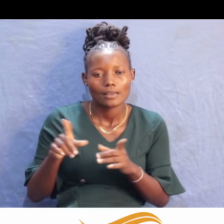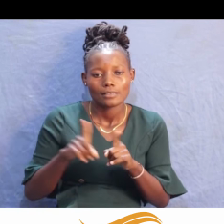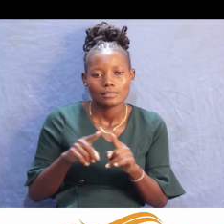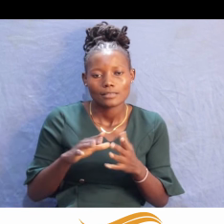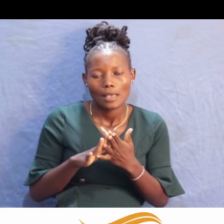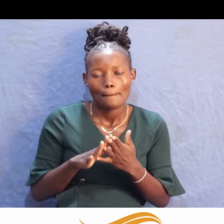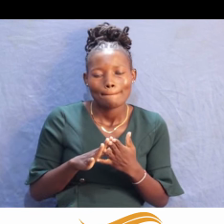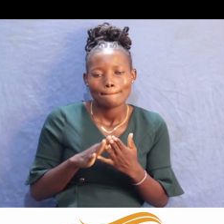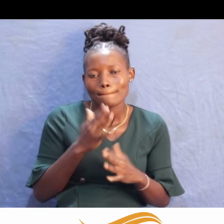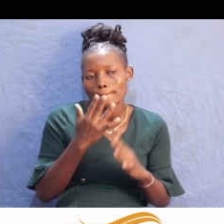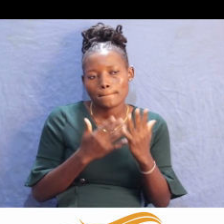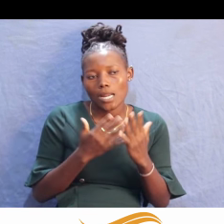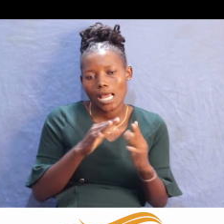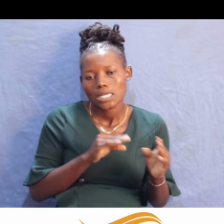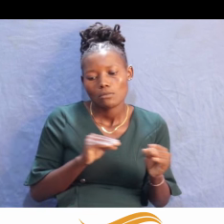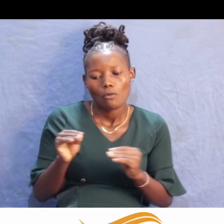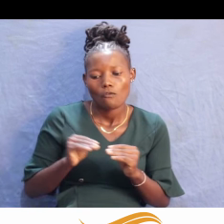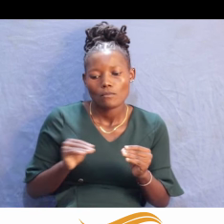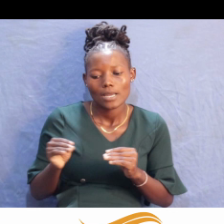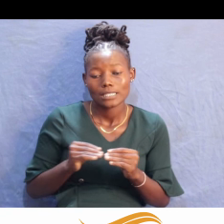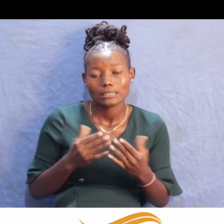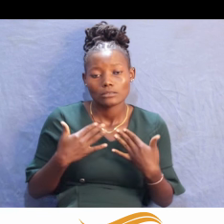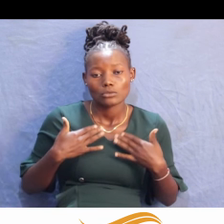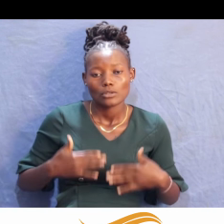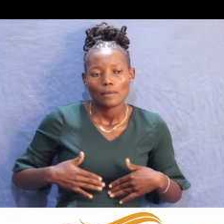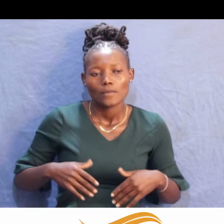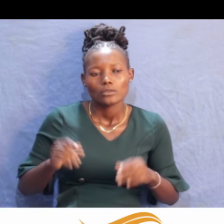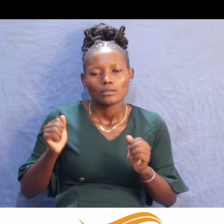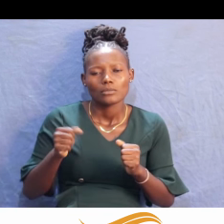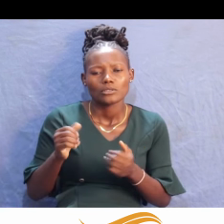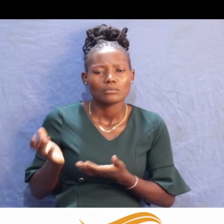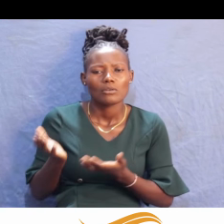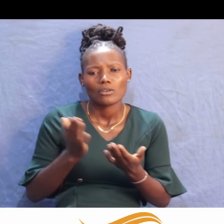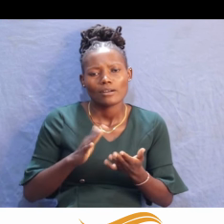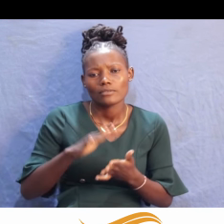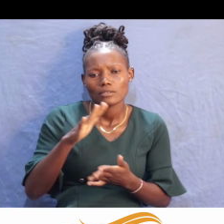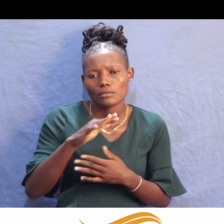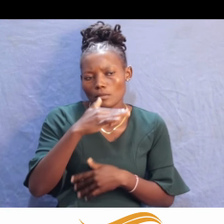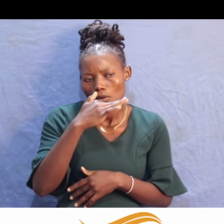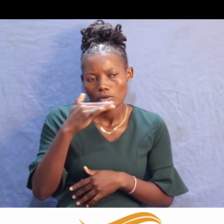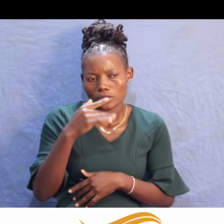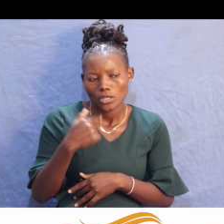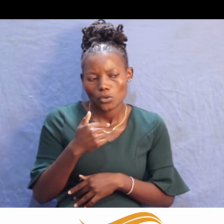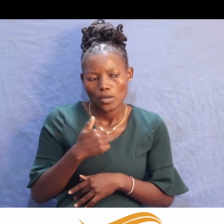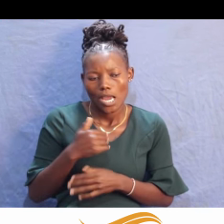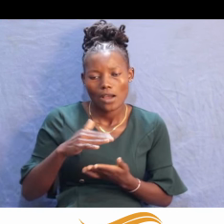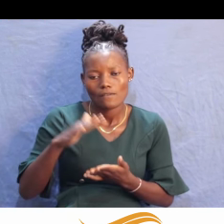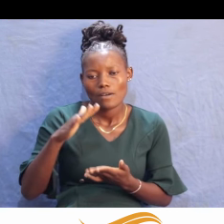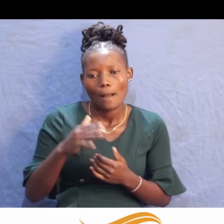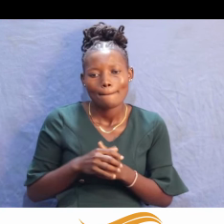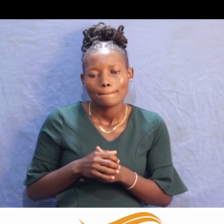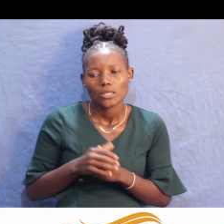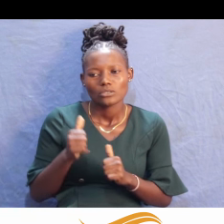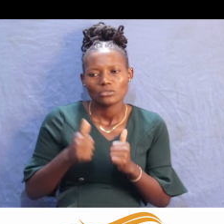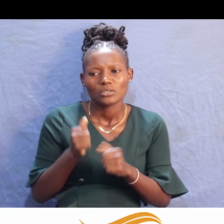blood flows through the body, and the body can carry more oxygen. So there's really a lot of benefits to exercise that makes the athlete